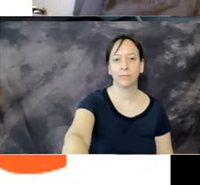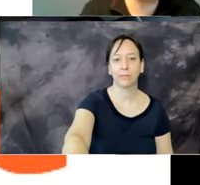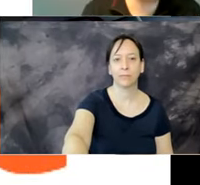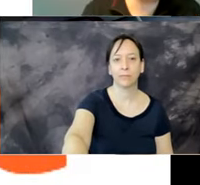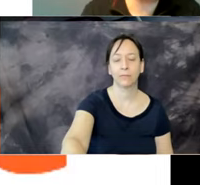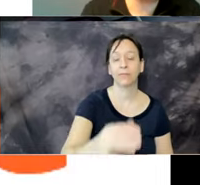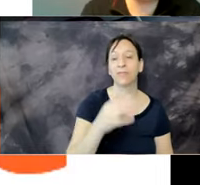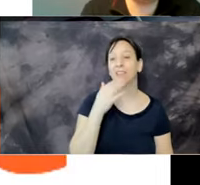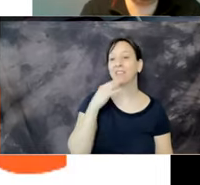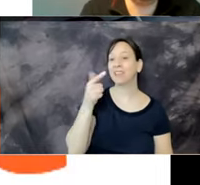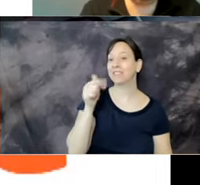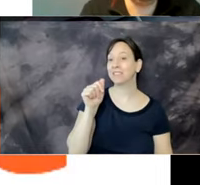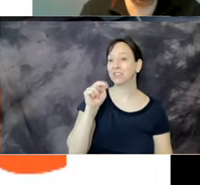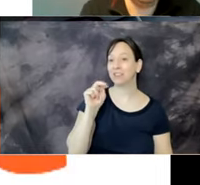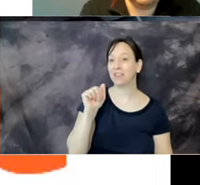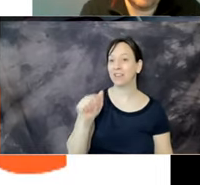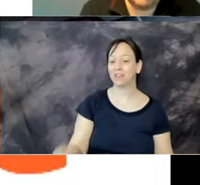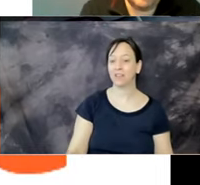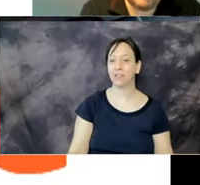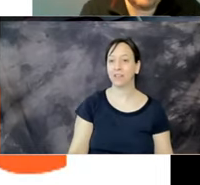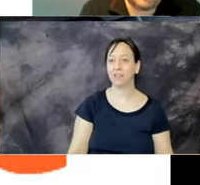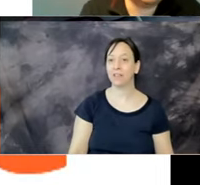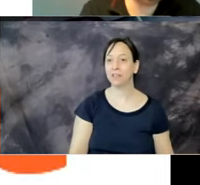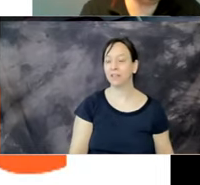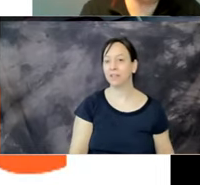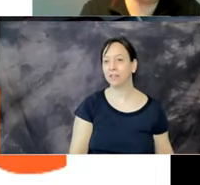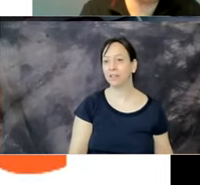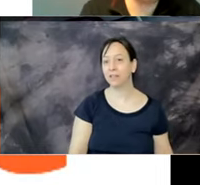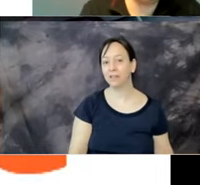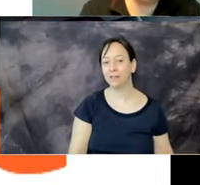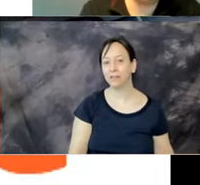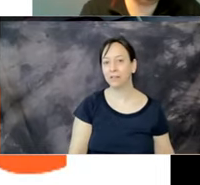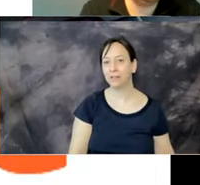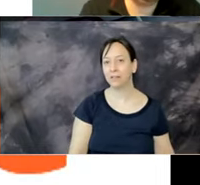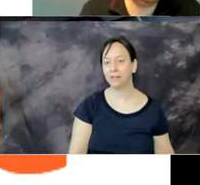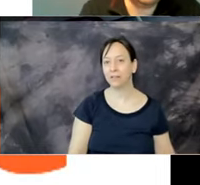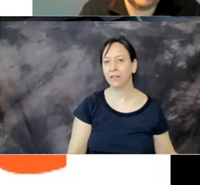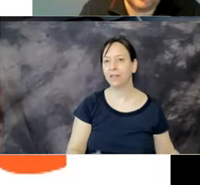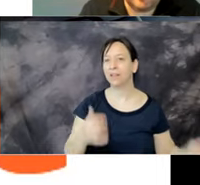Thanks, Genevieve. We are going to now fast forward a little bit later in